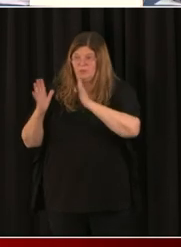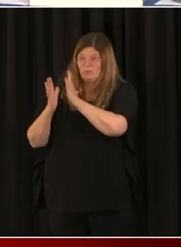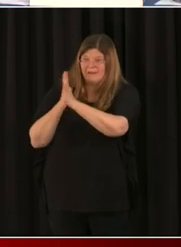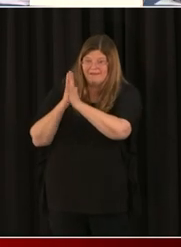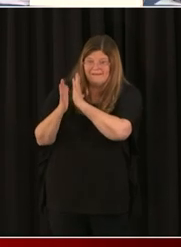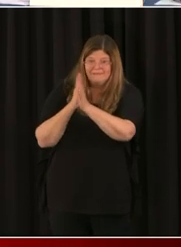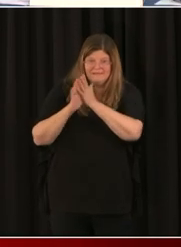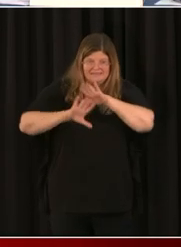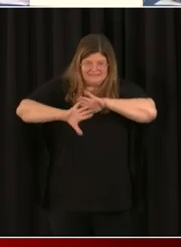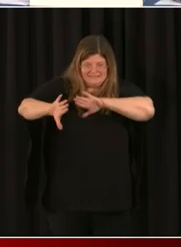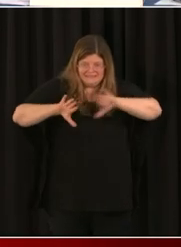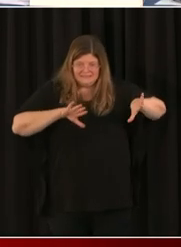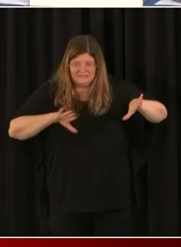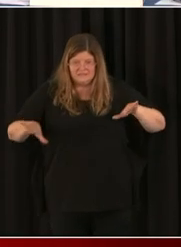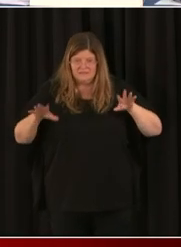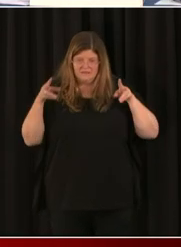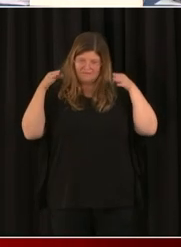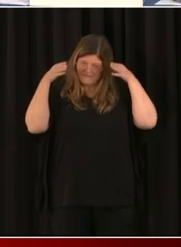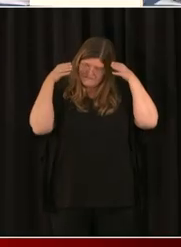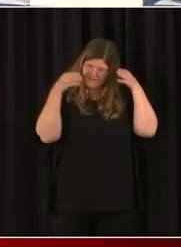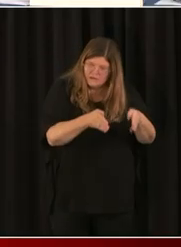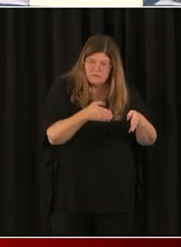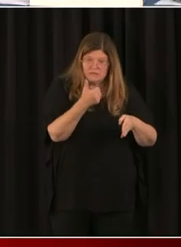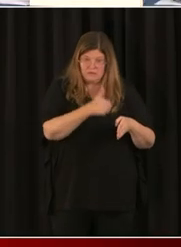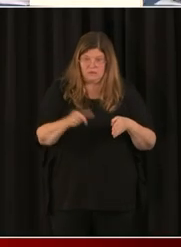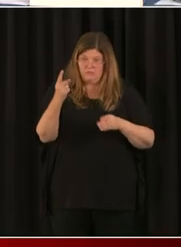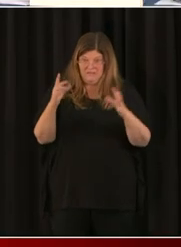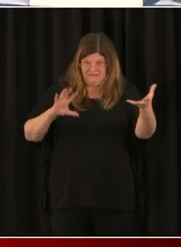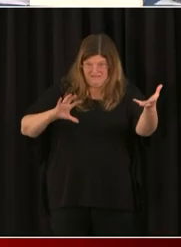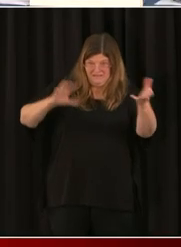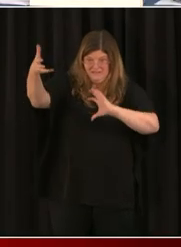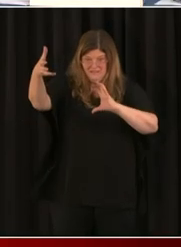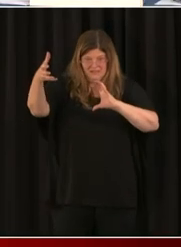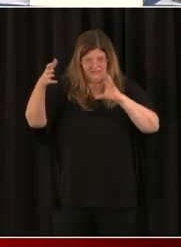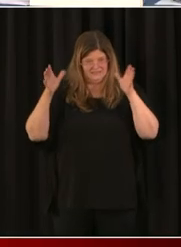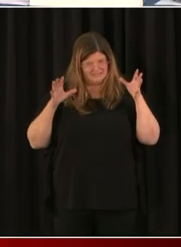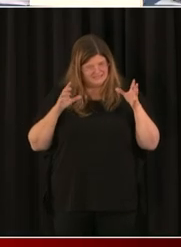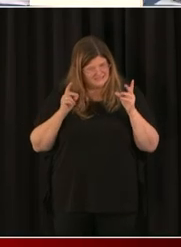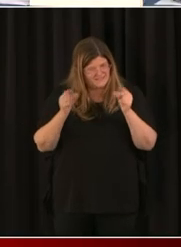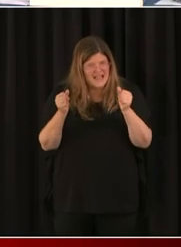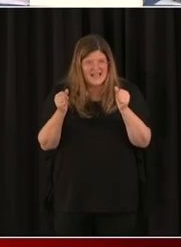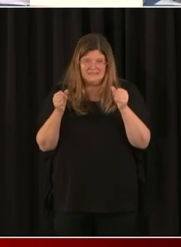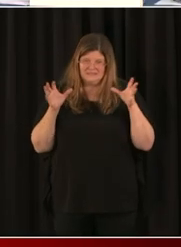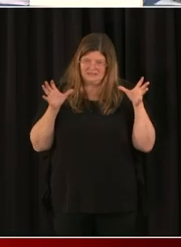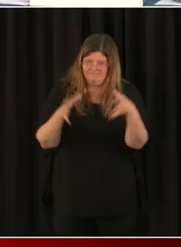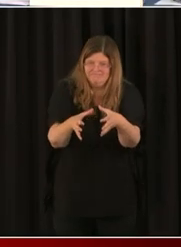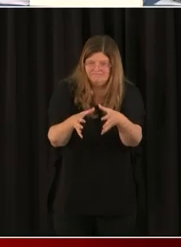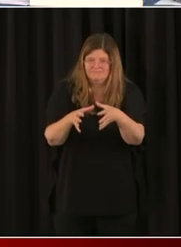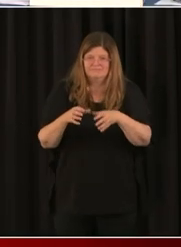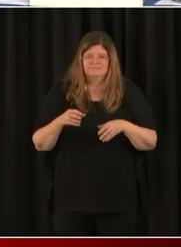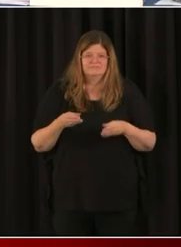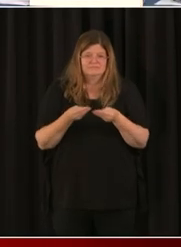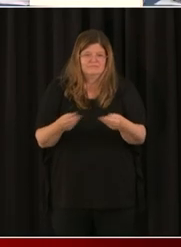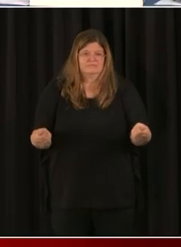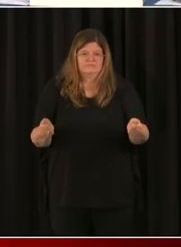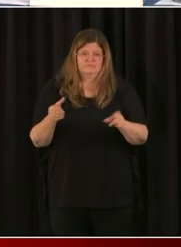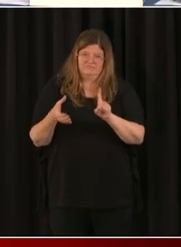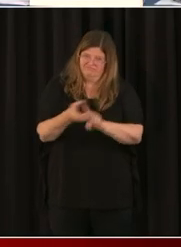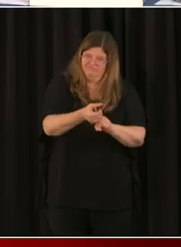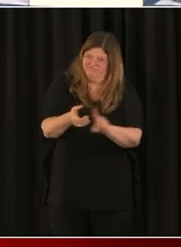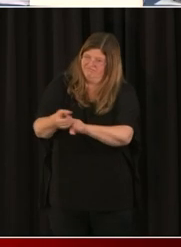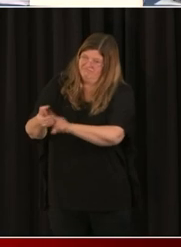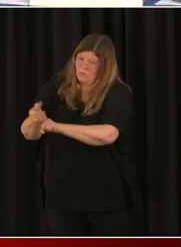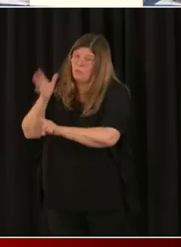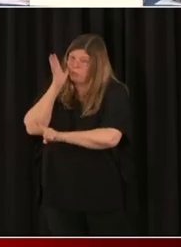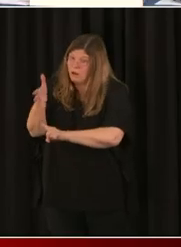will allow for the police officers to focus on anyone who's intent on instigating, agitating, or participating in violence